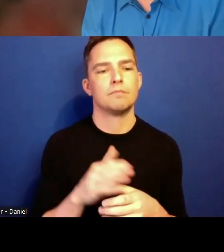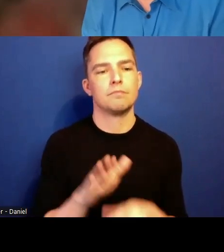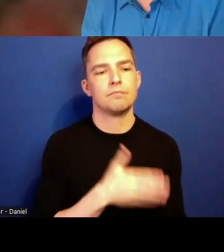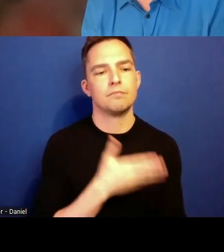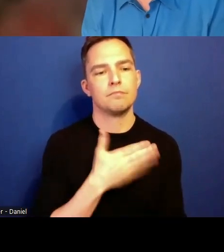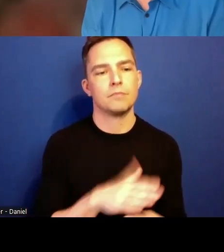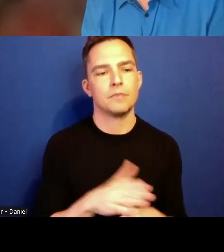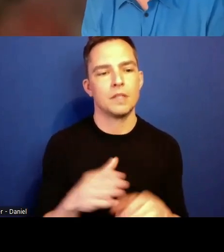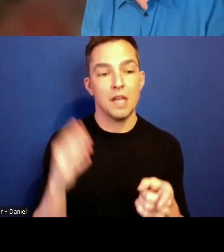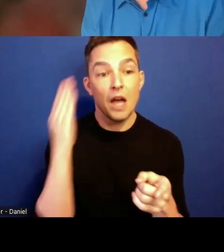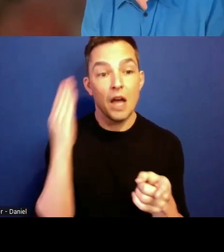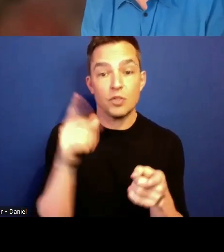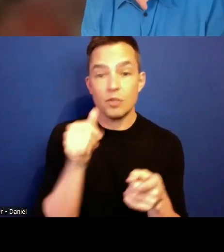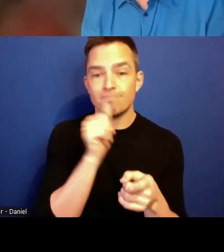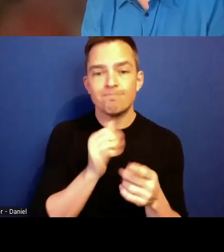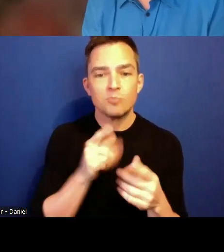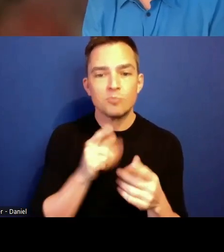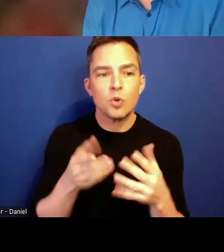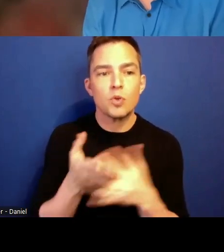I know you're going through a lot.